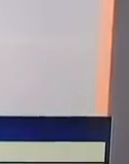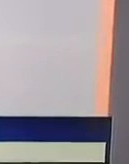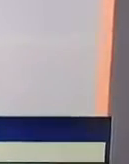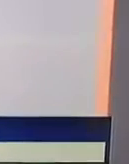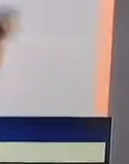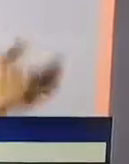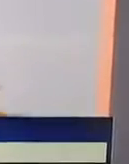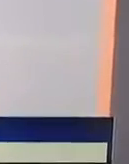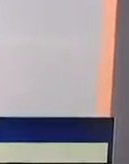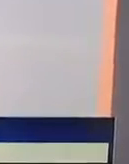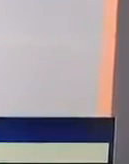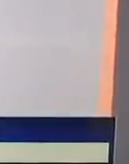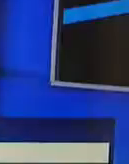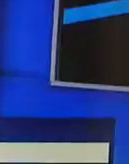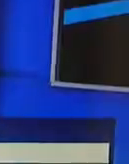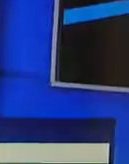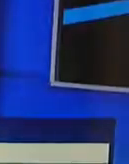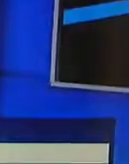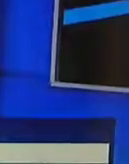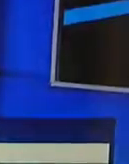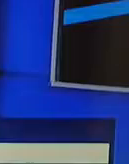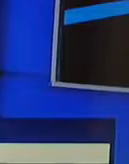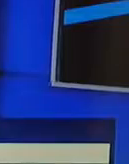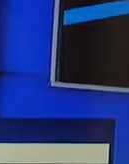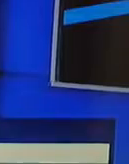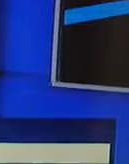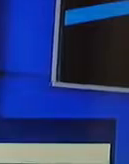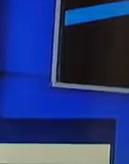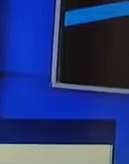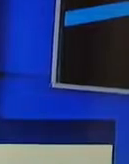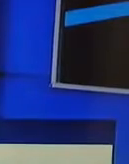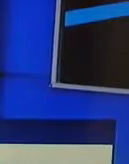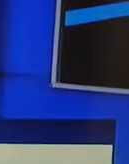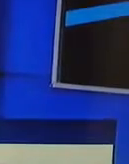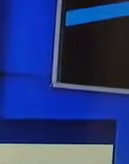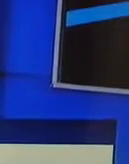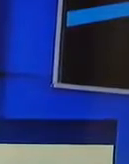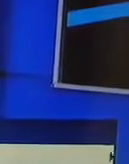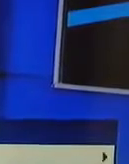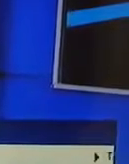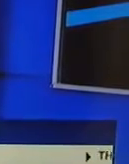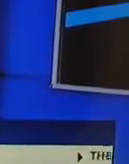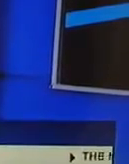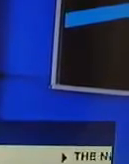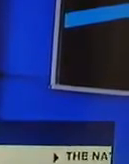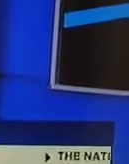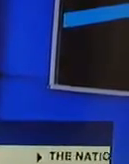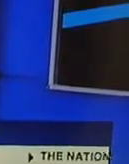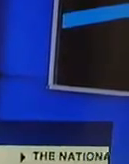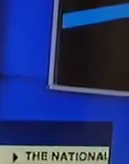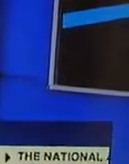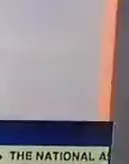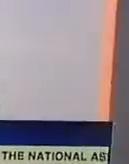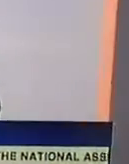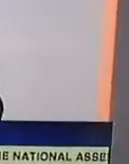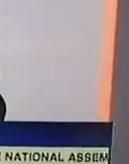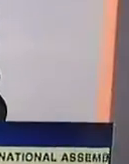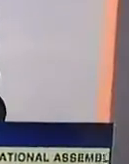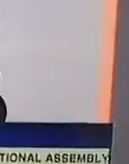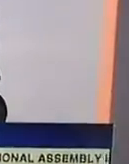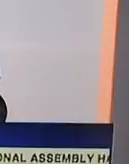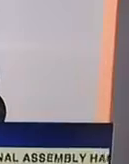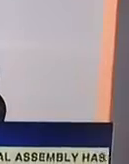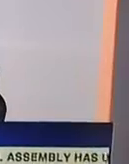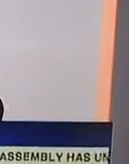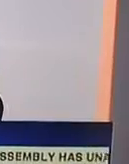is the ideal. That is the ideal. But that's not what has been happening. Correct. Which is why the president makes reference to it. To deal with such a thing requires the